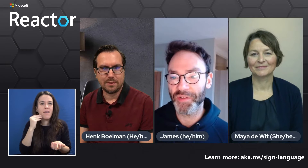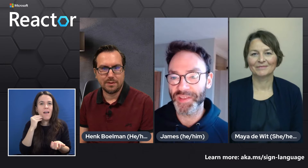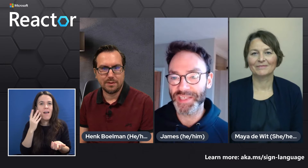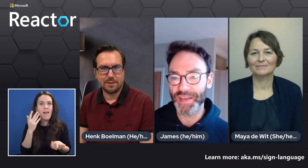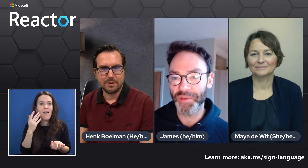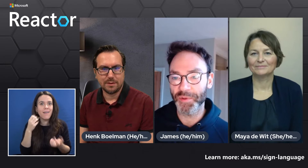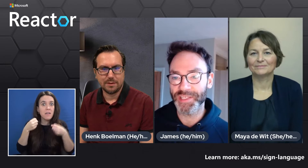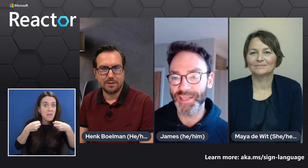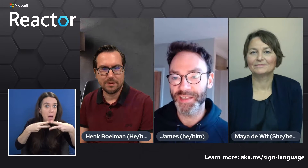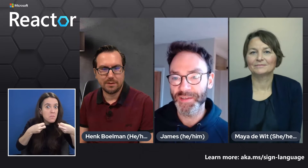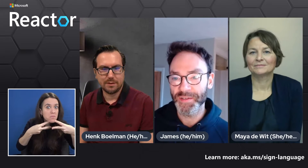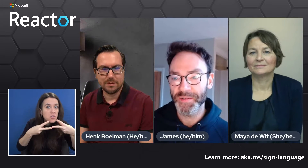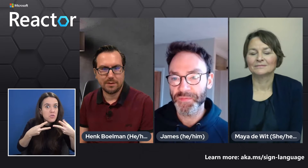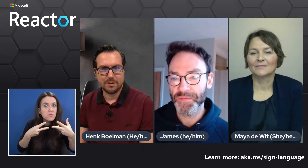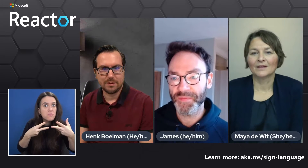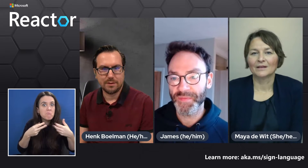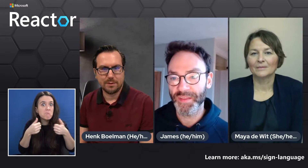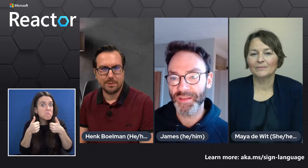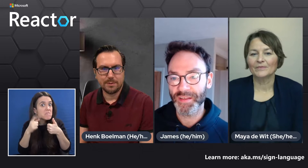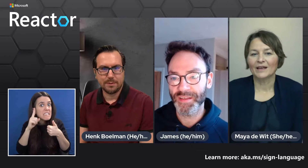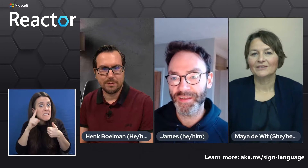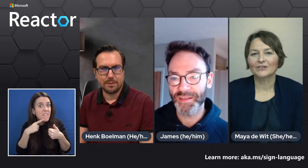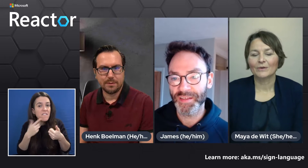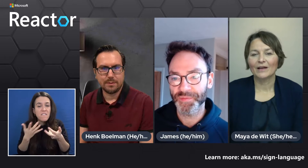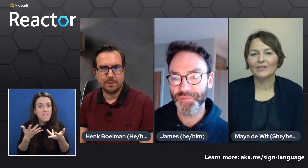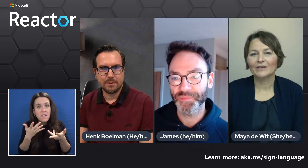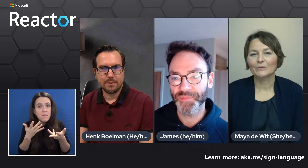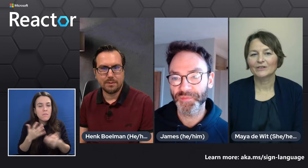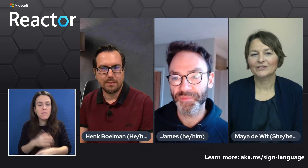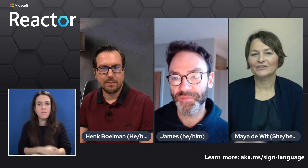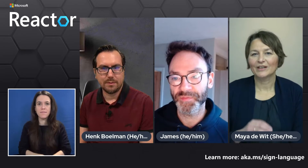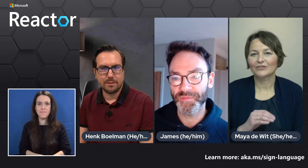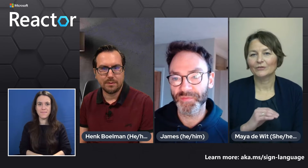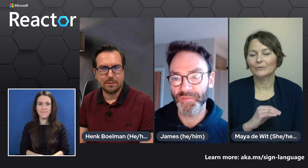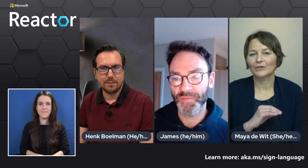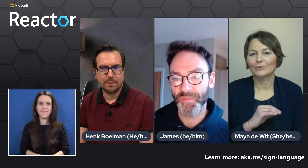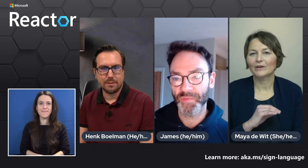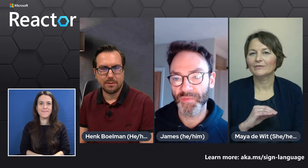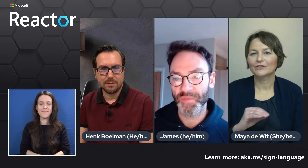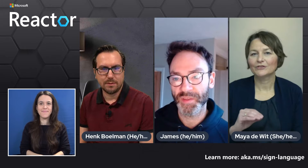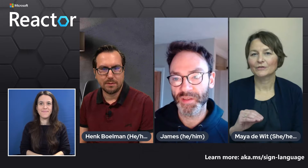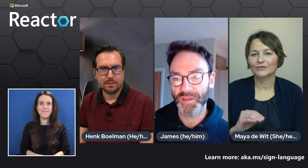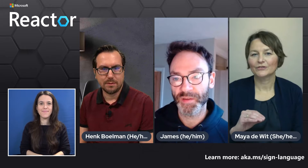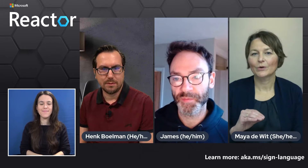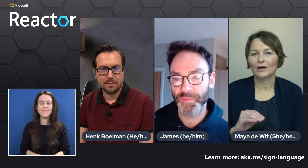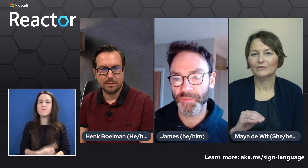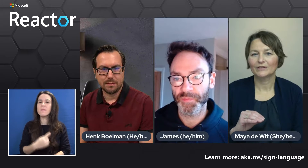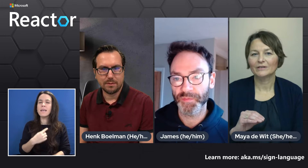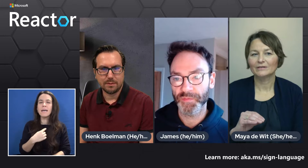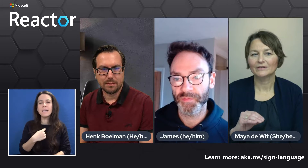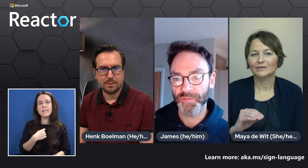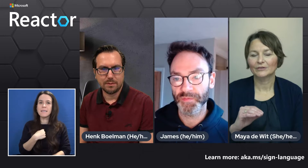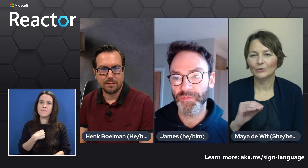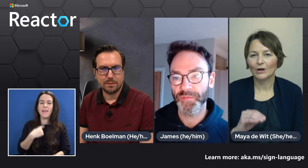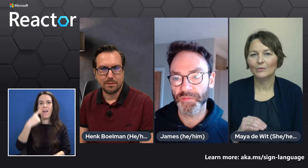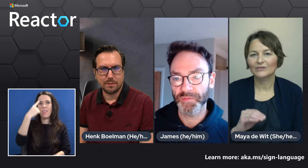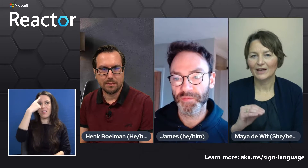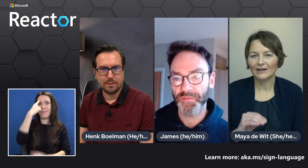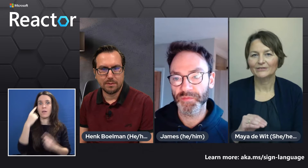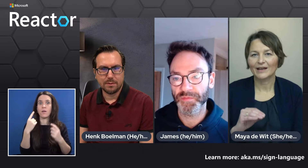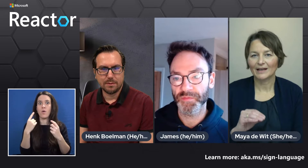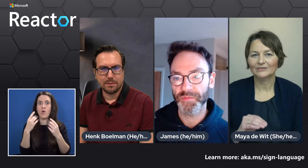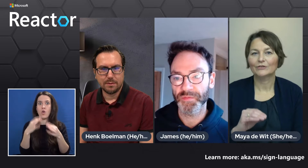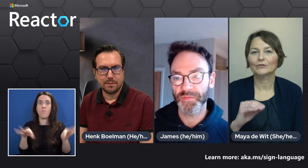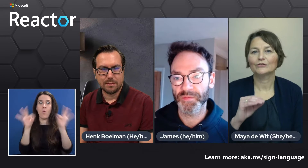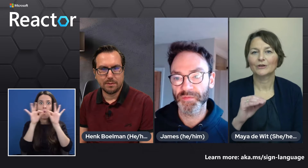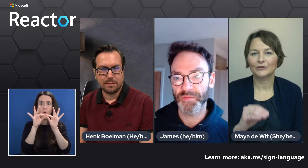that work for the deaf community? Yeah, so I think what is essential with whatever service you offer, you always have